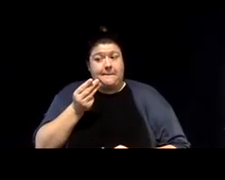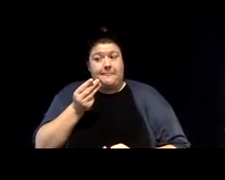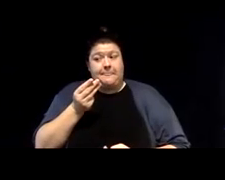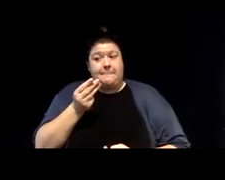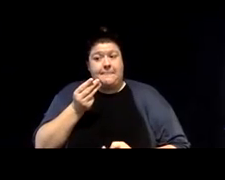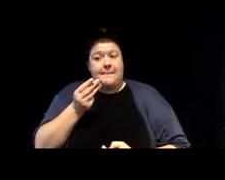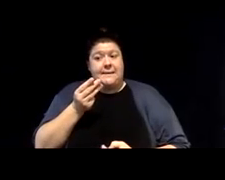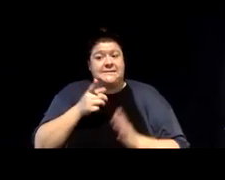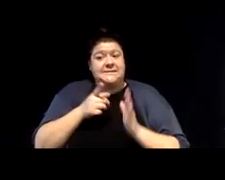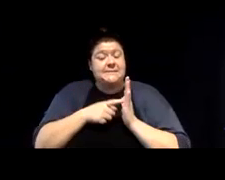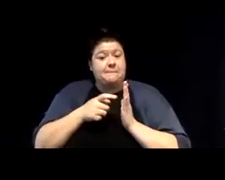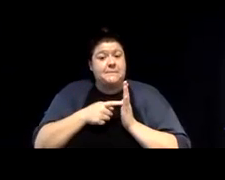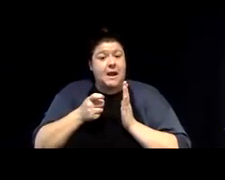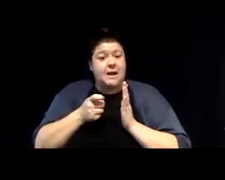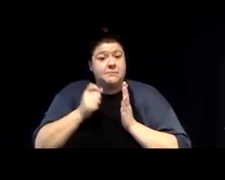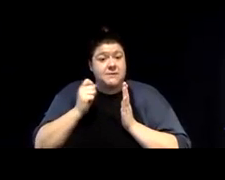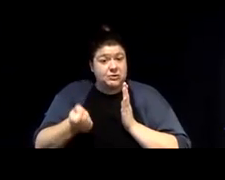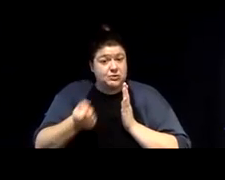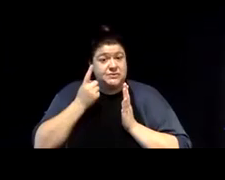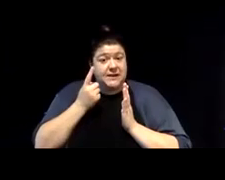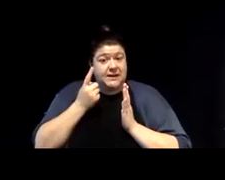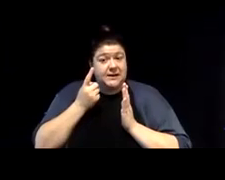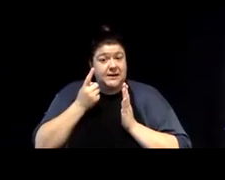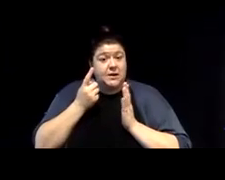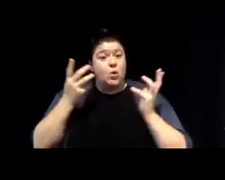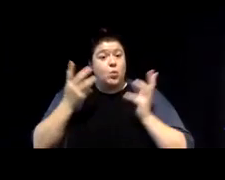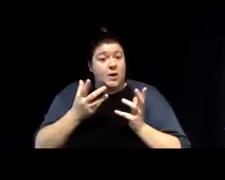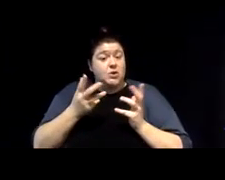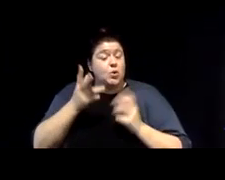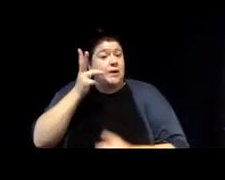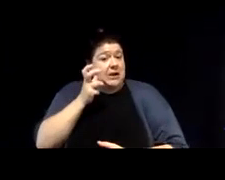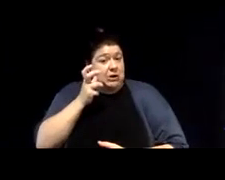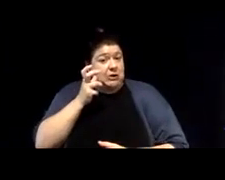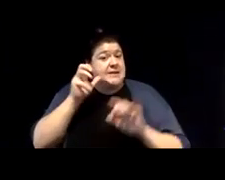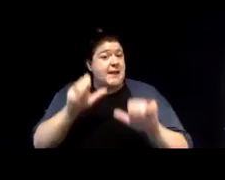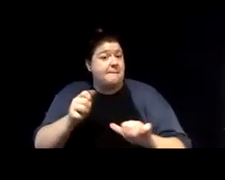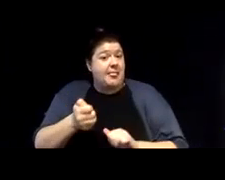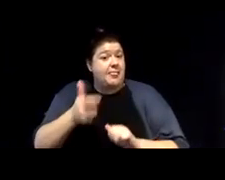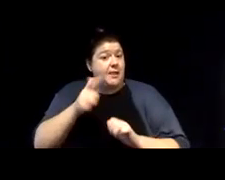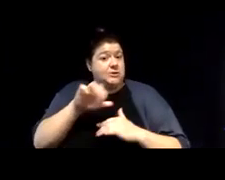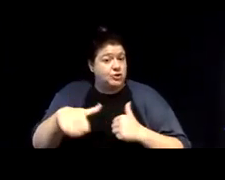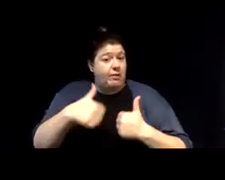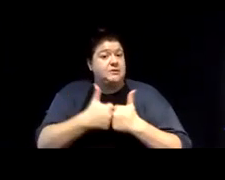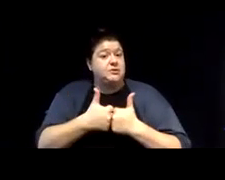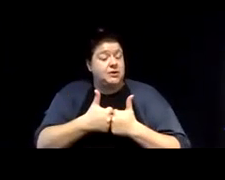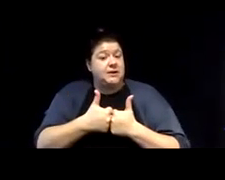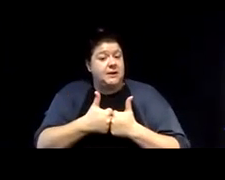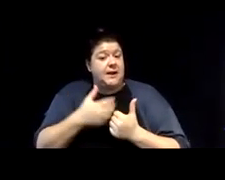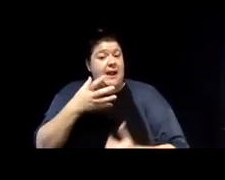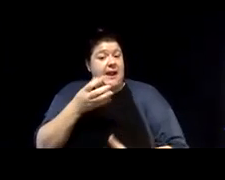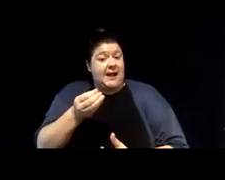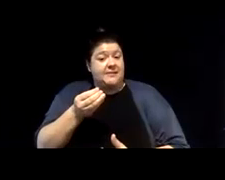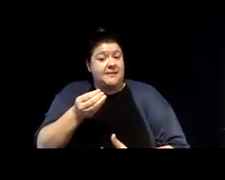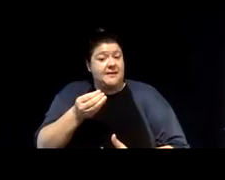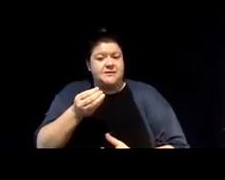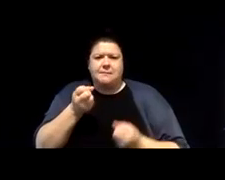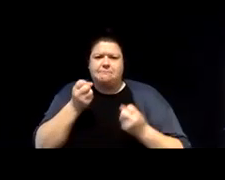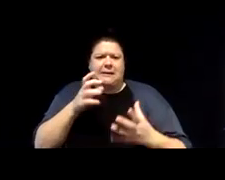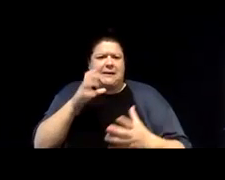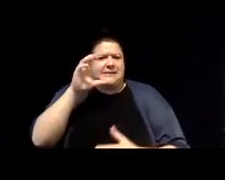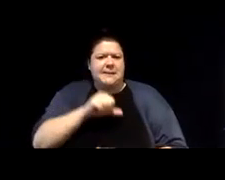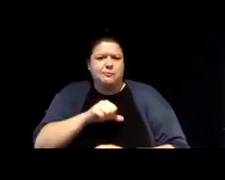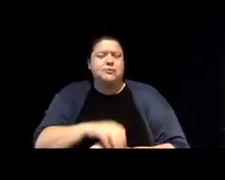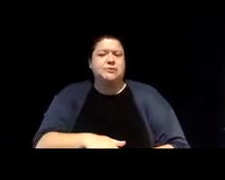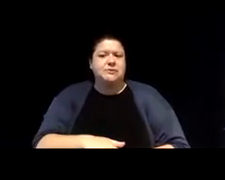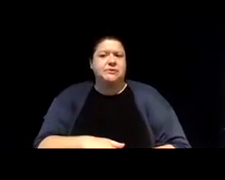that sometimes understanding what you're hearing can be a little bit challenging, and there's all sorts of assumptions, and